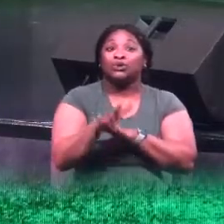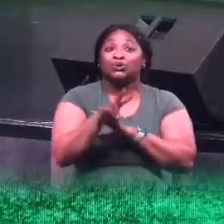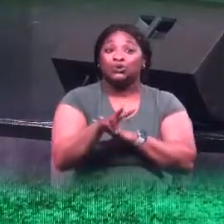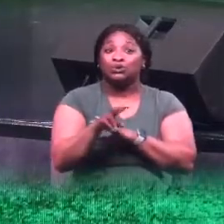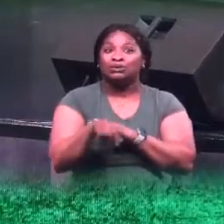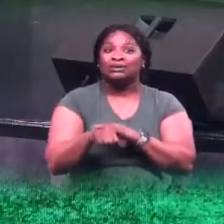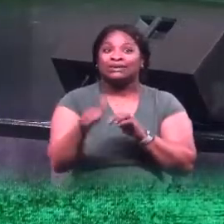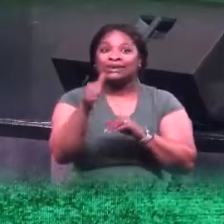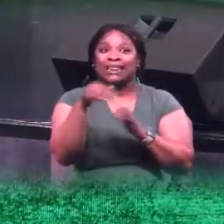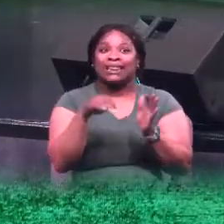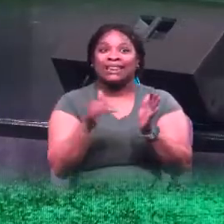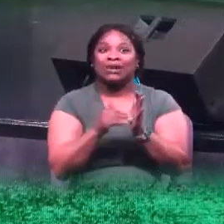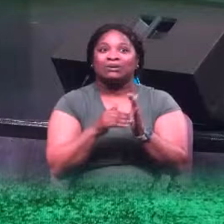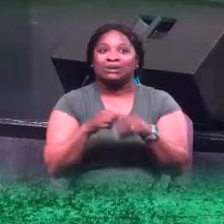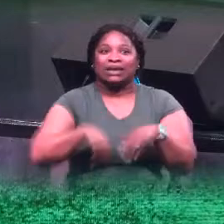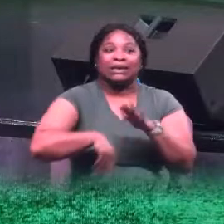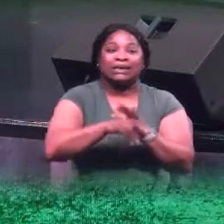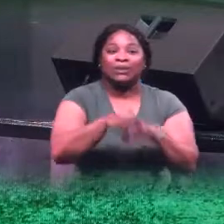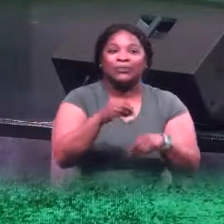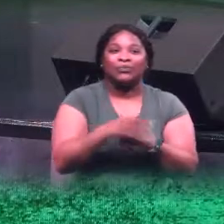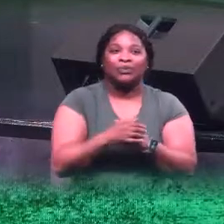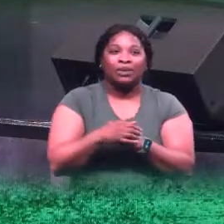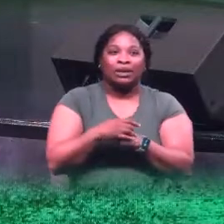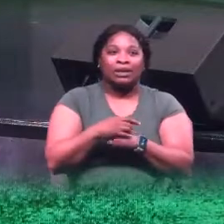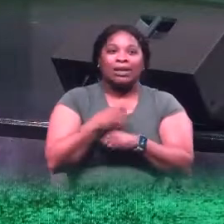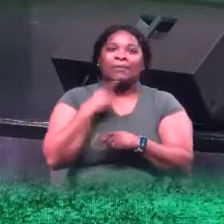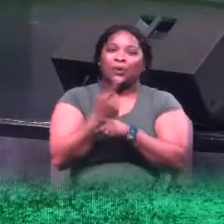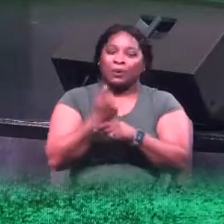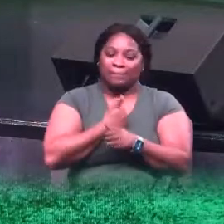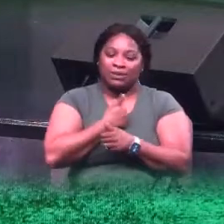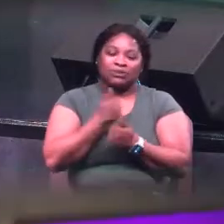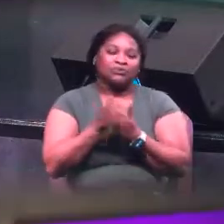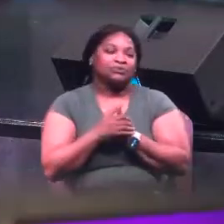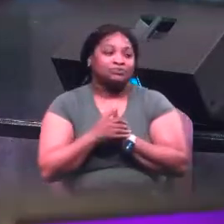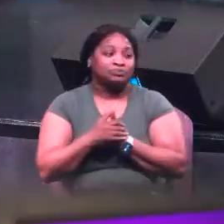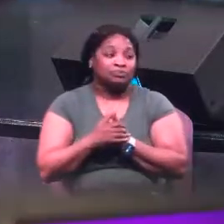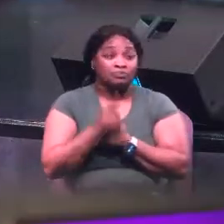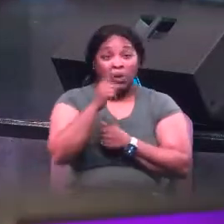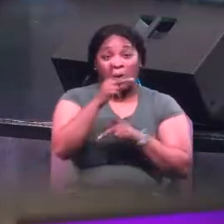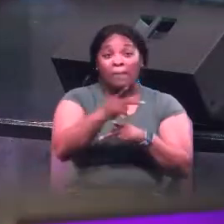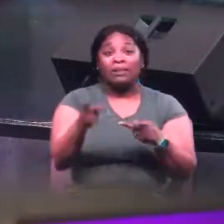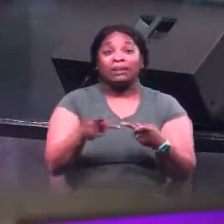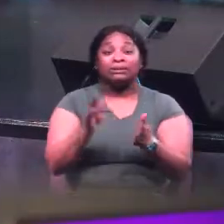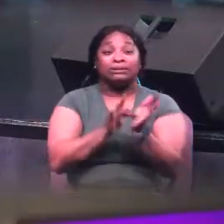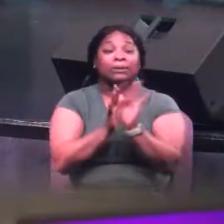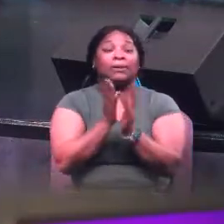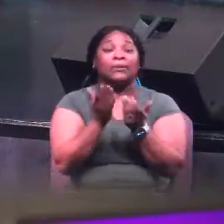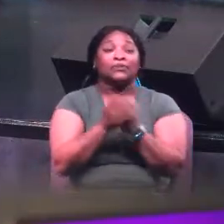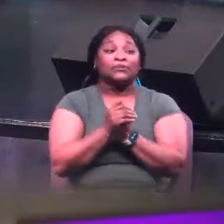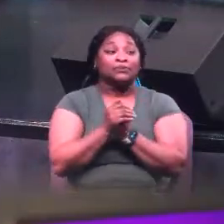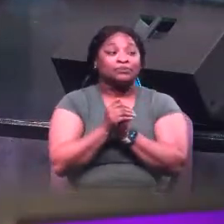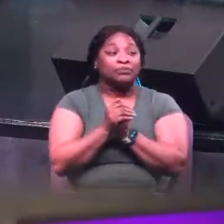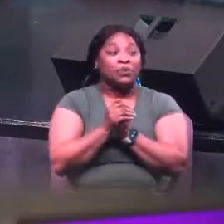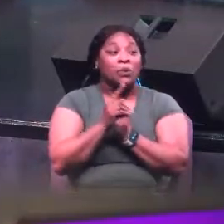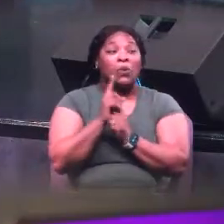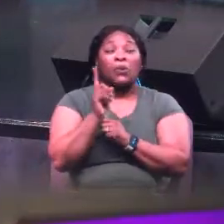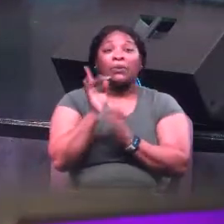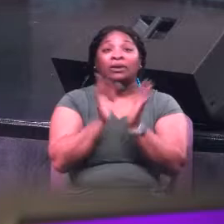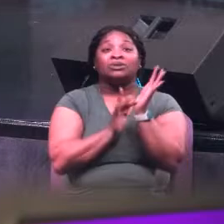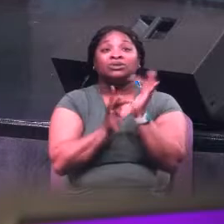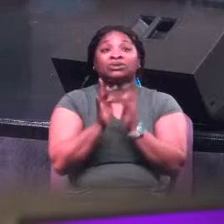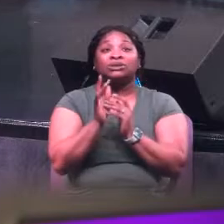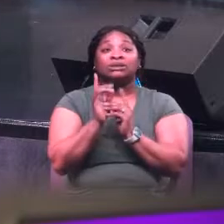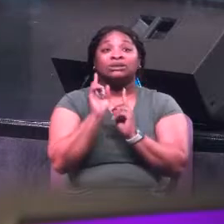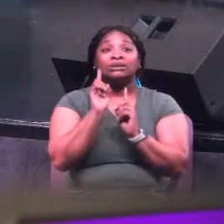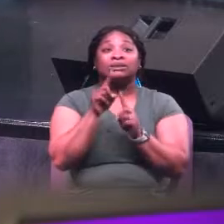he promises to be in the midst. Let me correct myself. There is one place in the Bible where Jesus